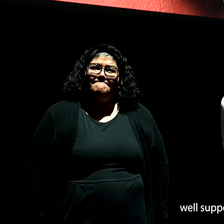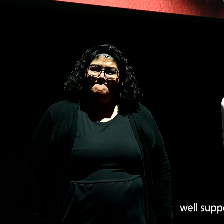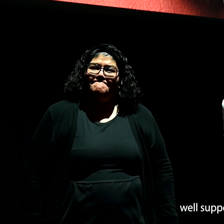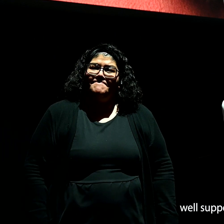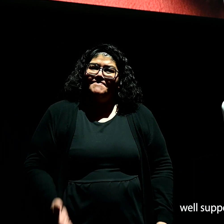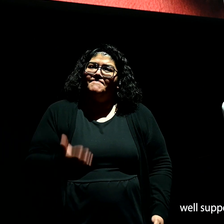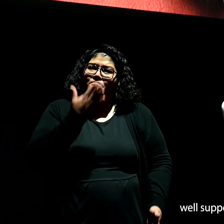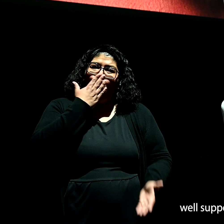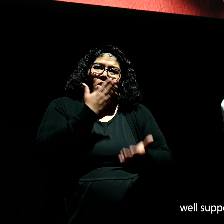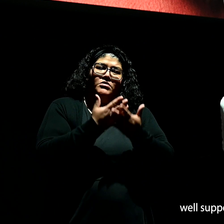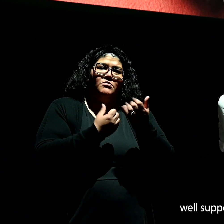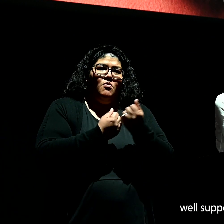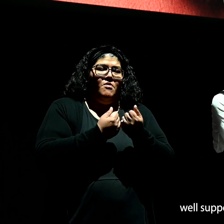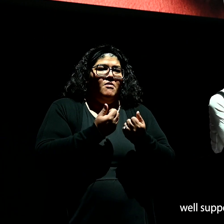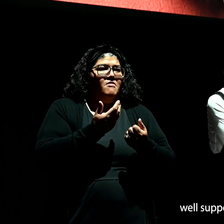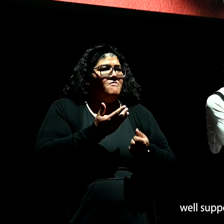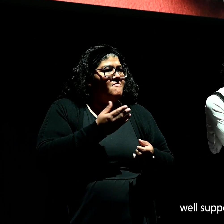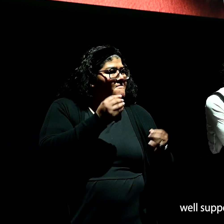well supported.